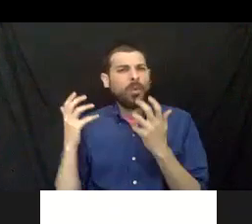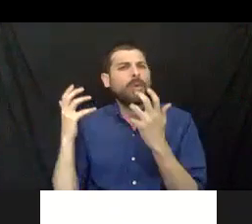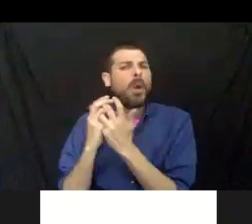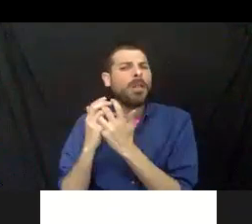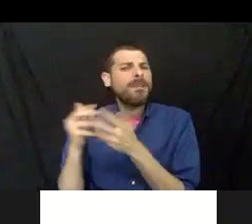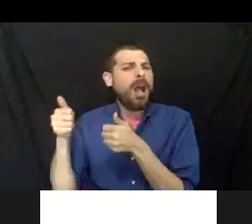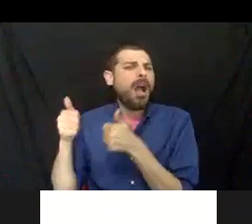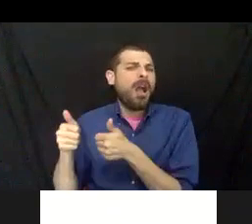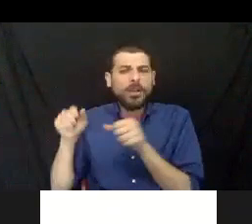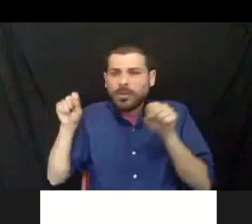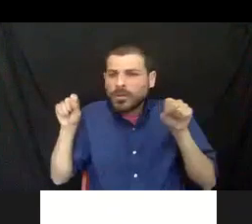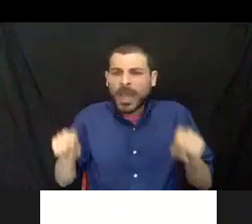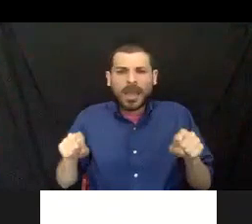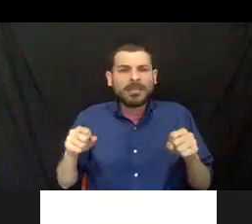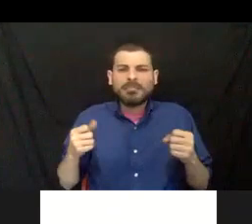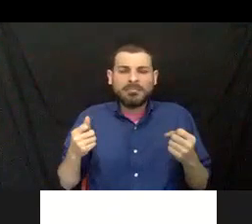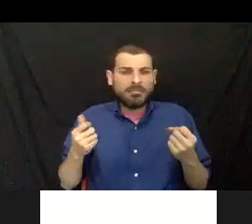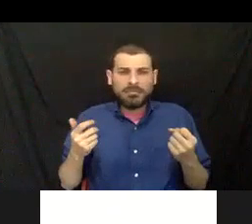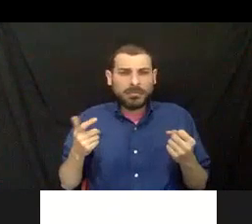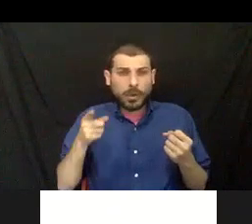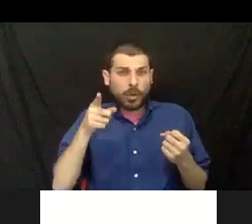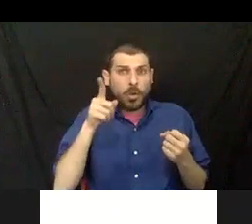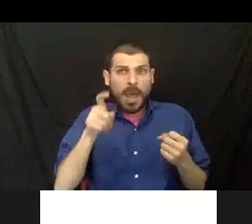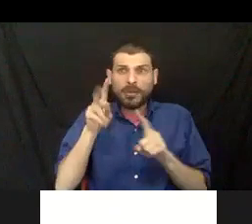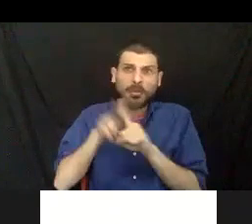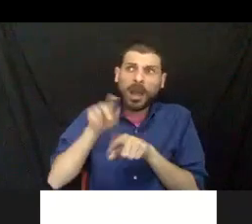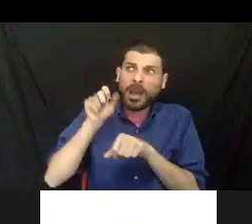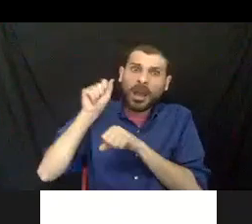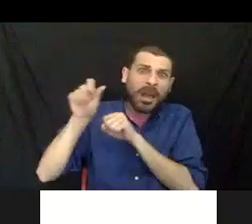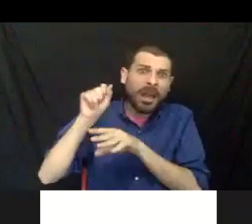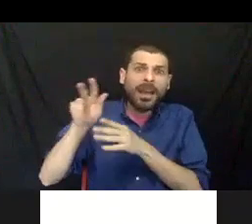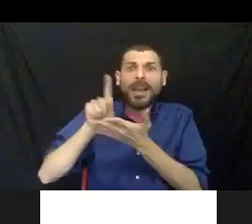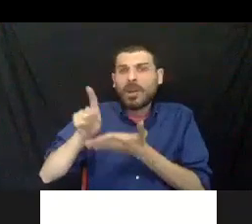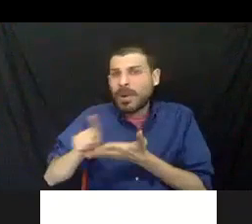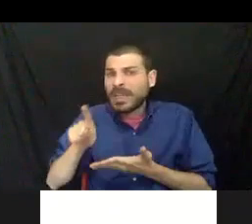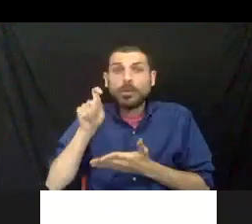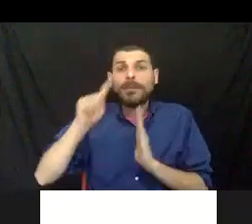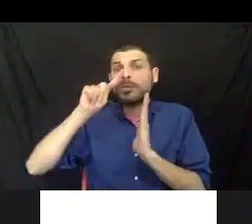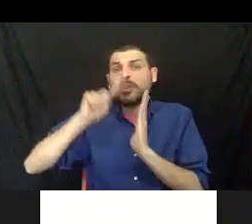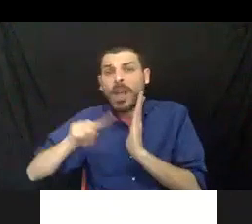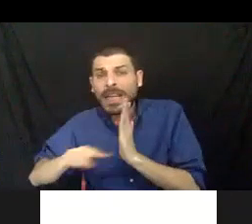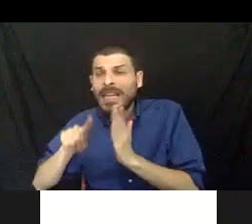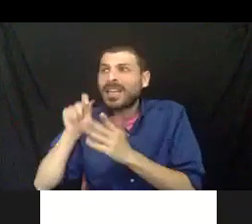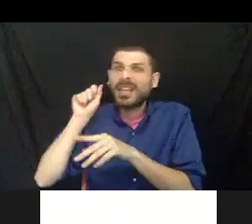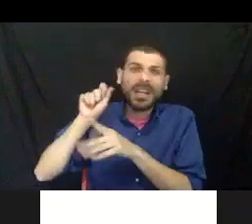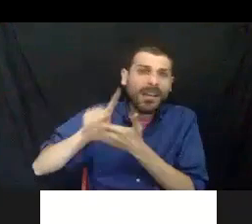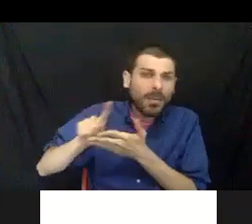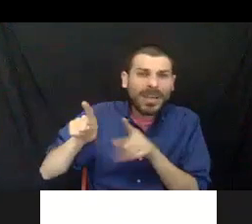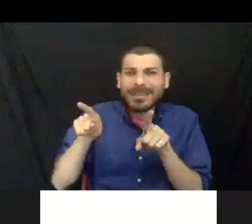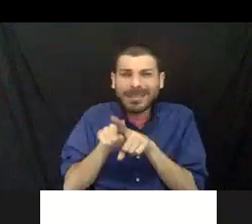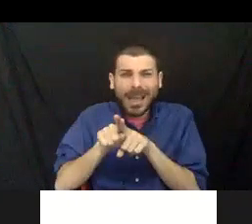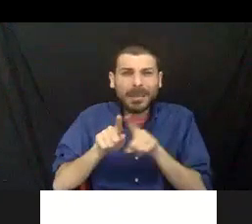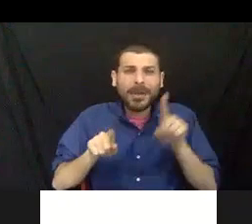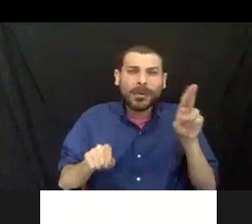extra $600? Things like, do you have to not miss the check-in every week? Do you know if you need to